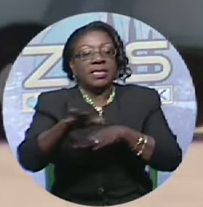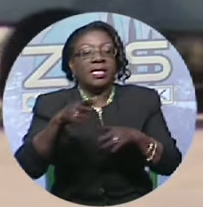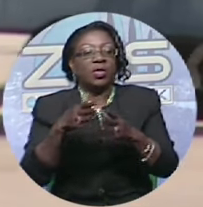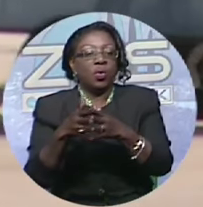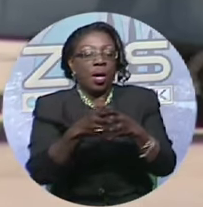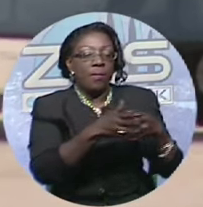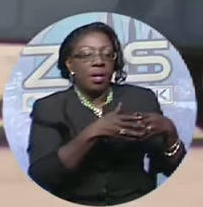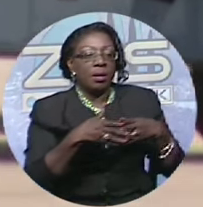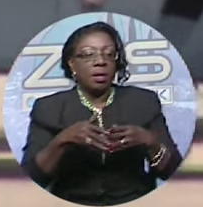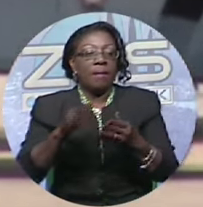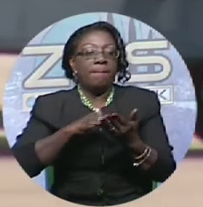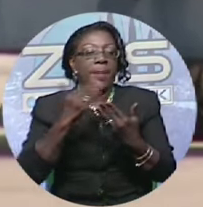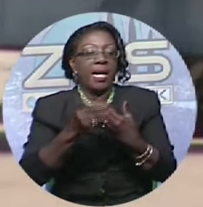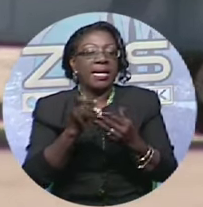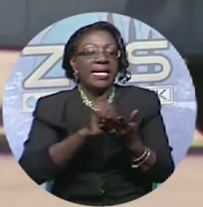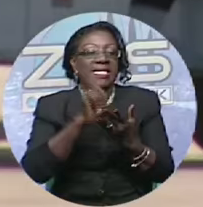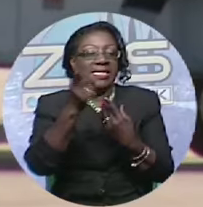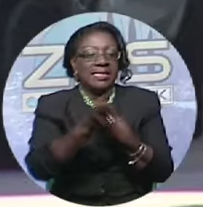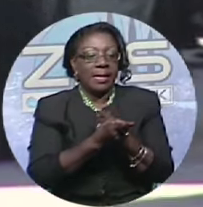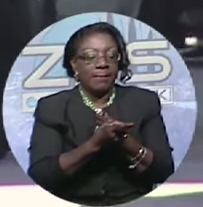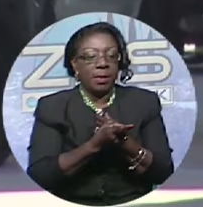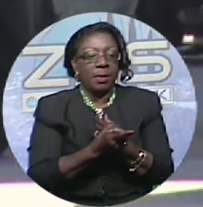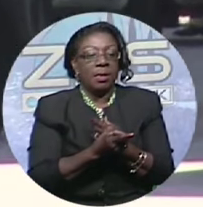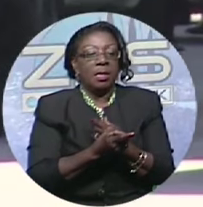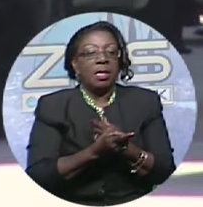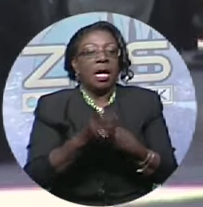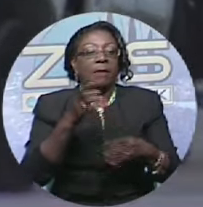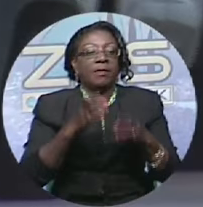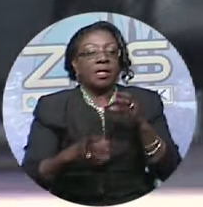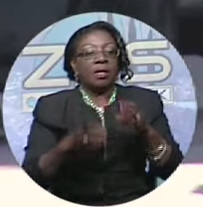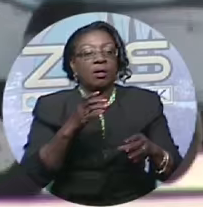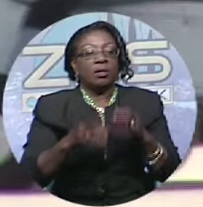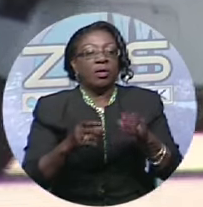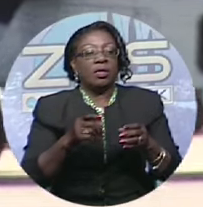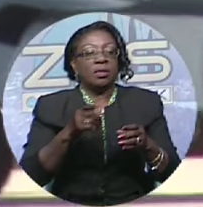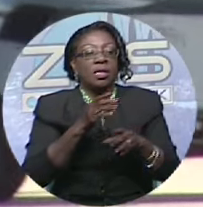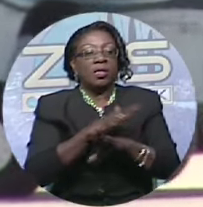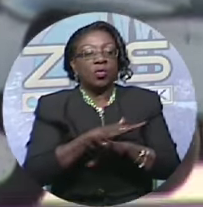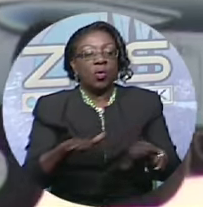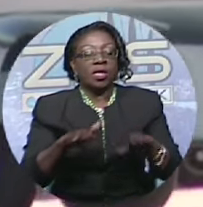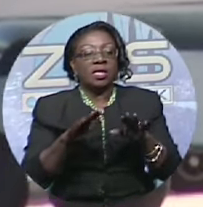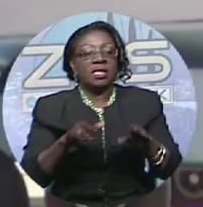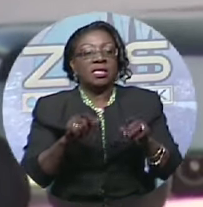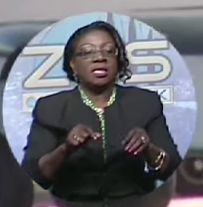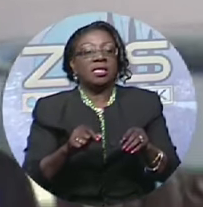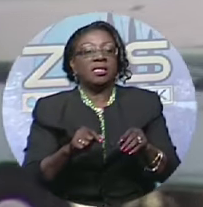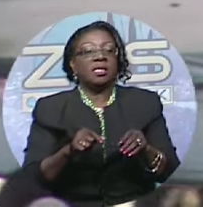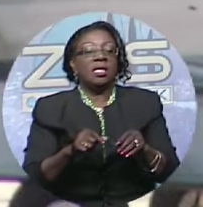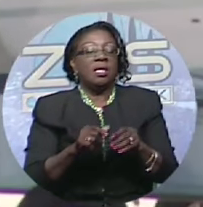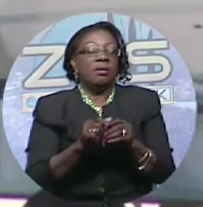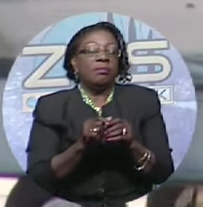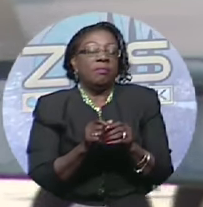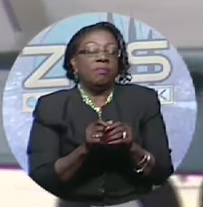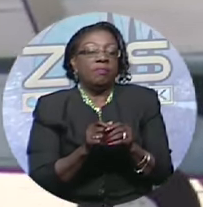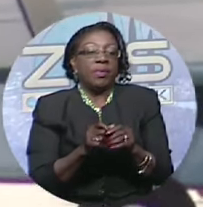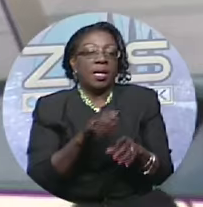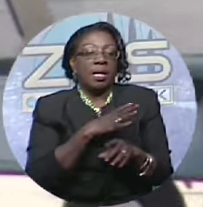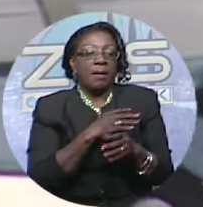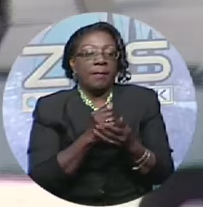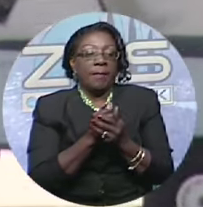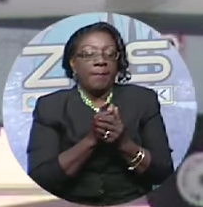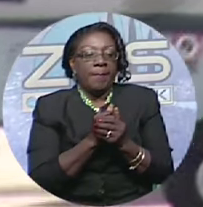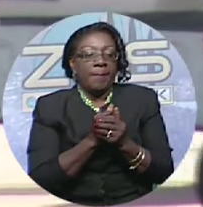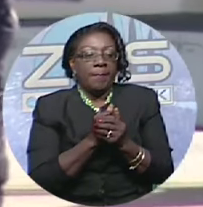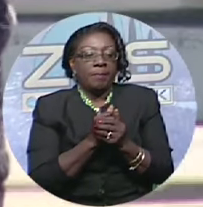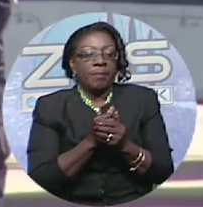the United States back in December after the appellate court upheld a decision of the lower court approving the order of committal and the